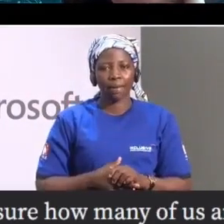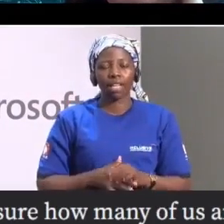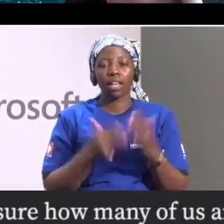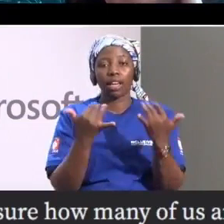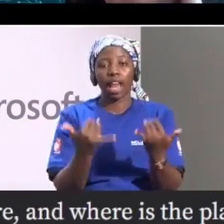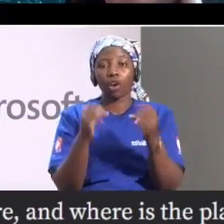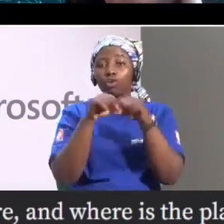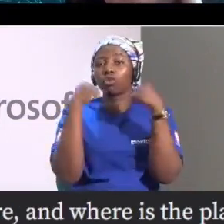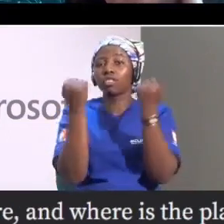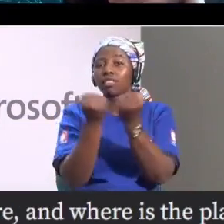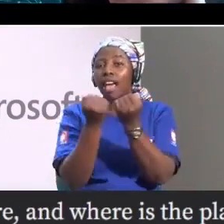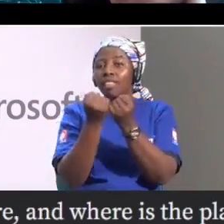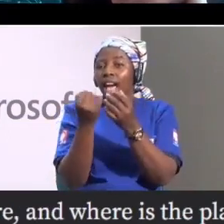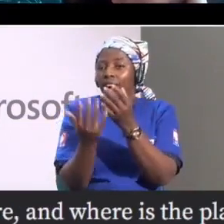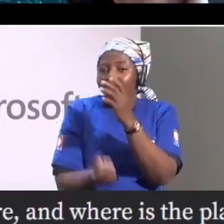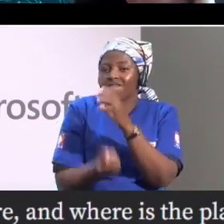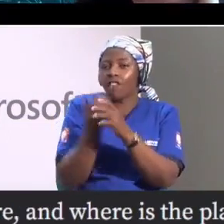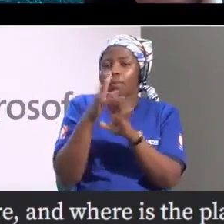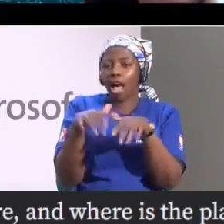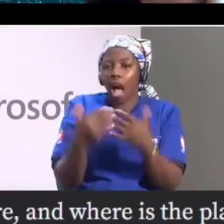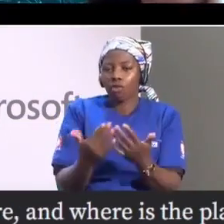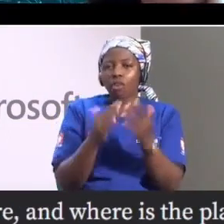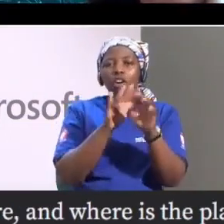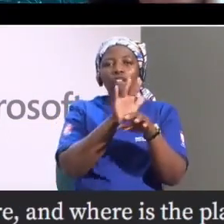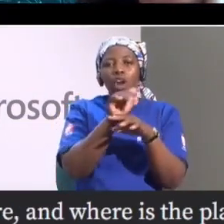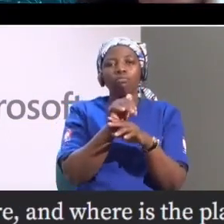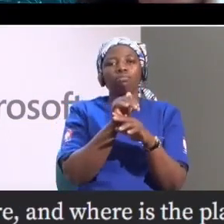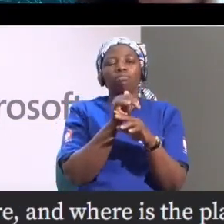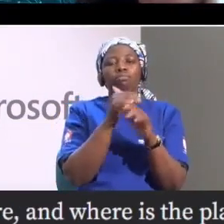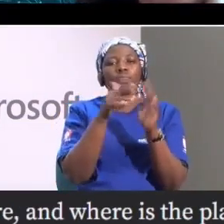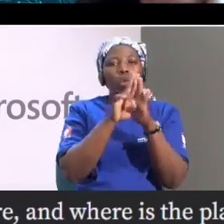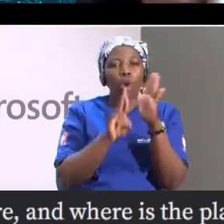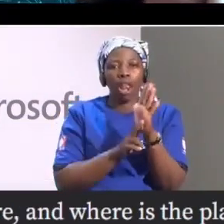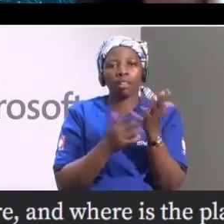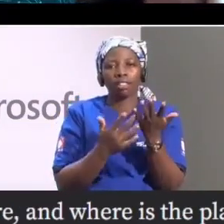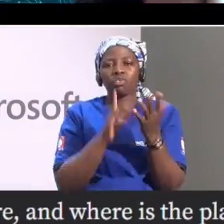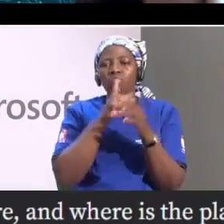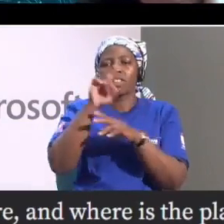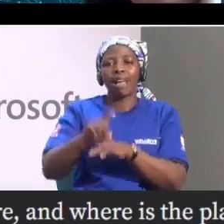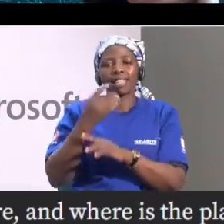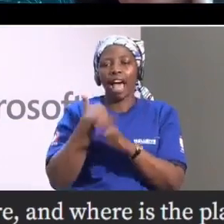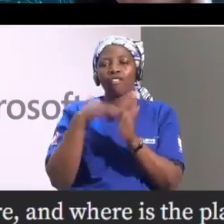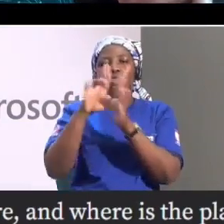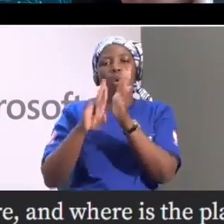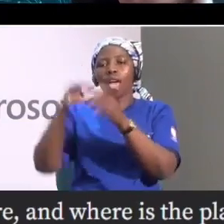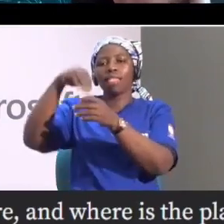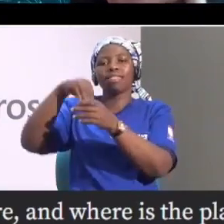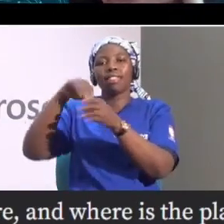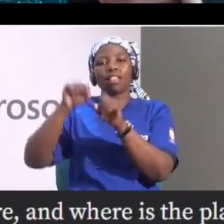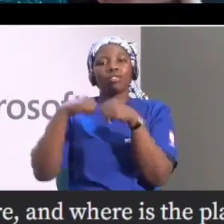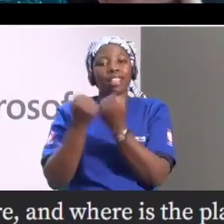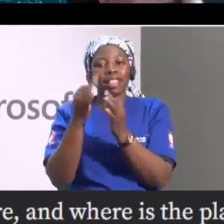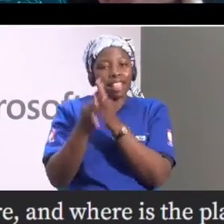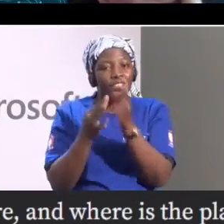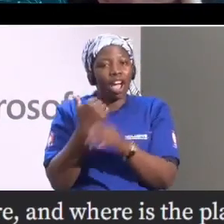Now, societies are created out of order. So we must have order in the society. If